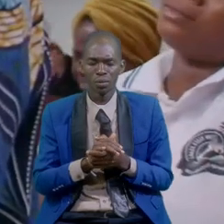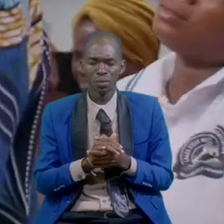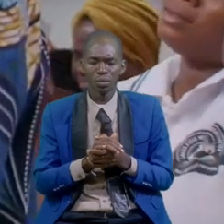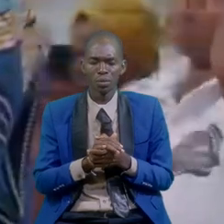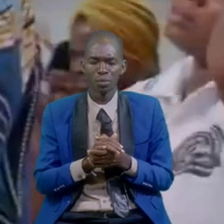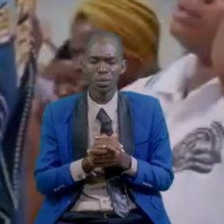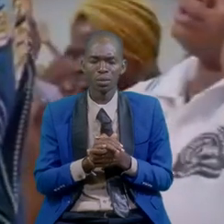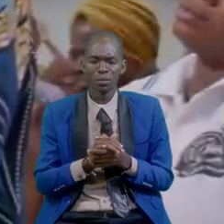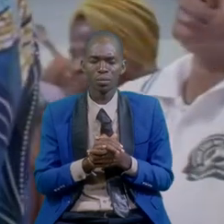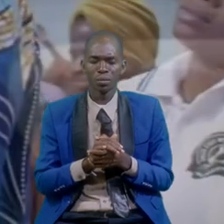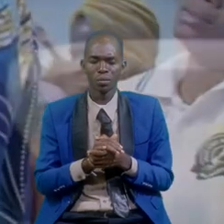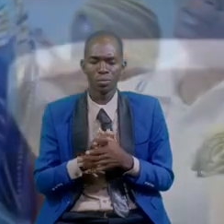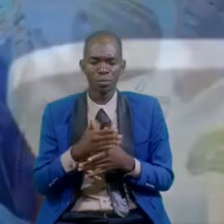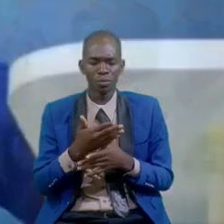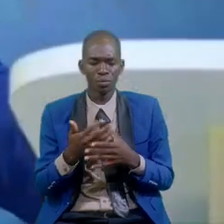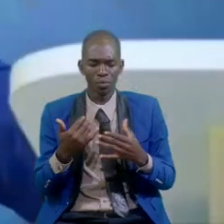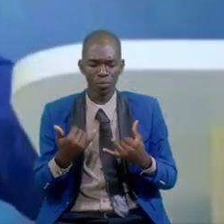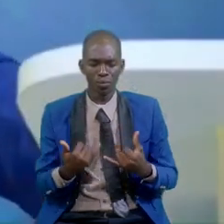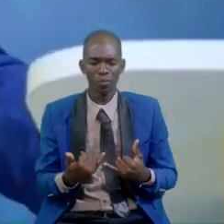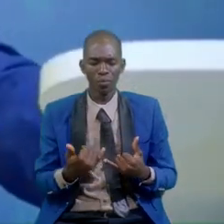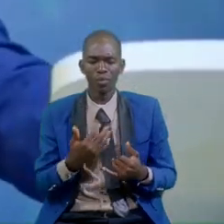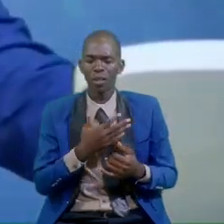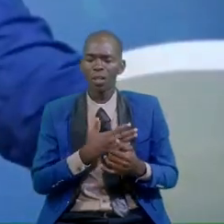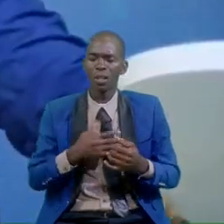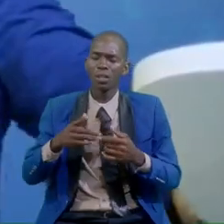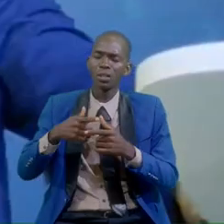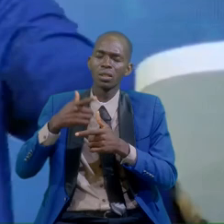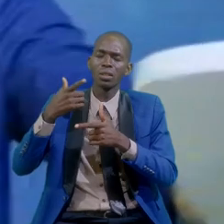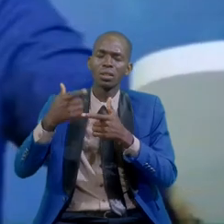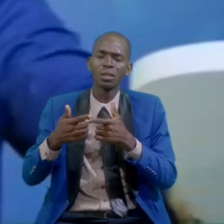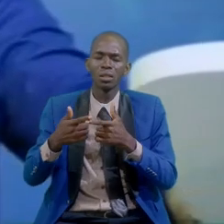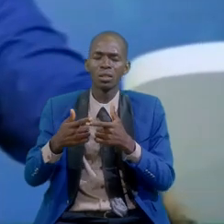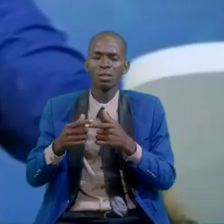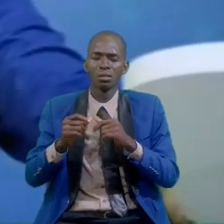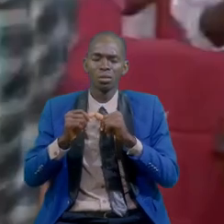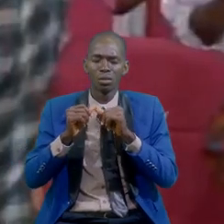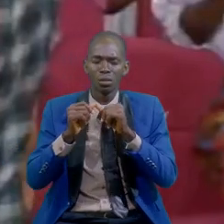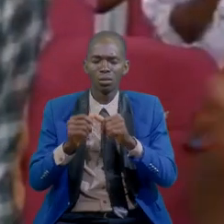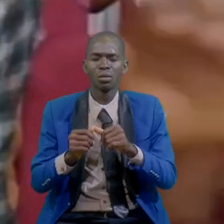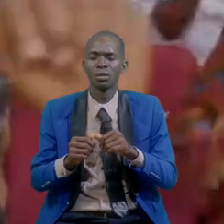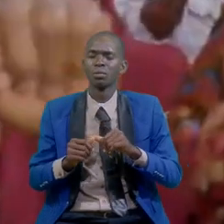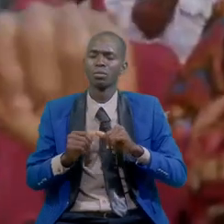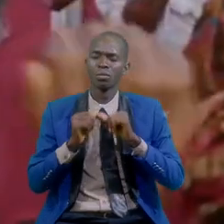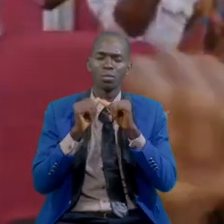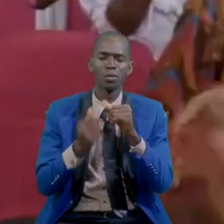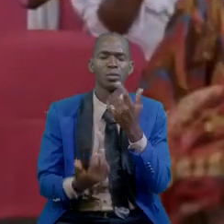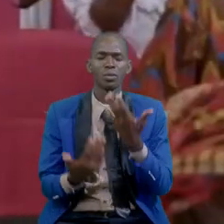Amen. Between now and then, keep on firing on.